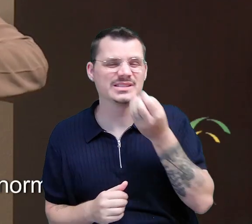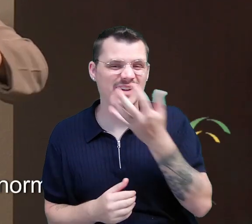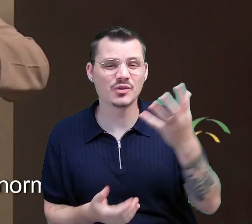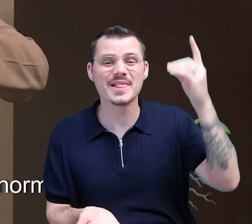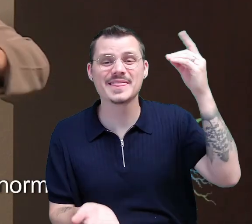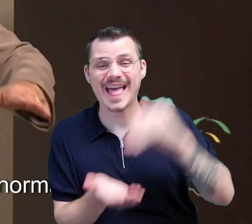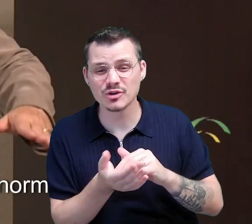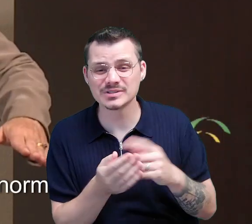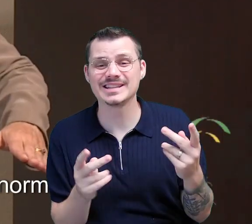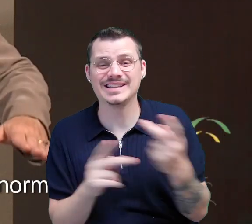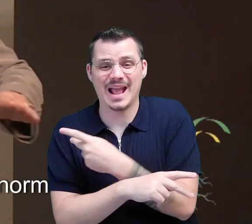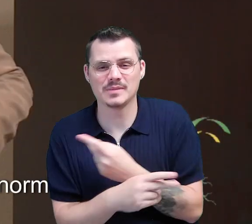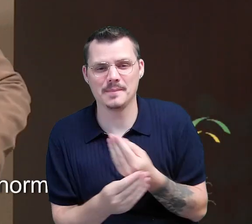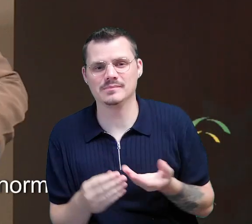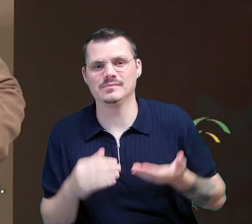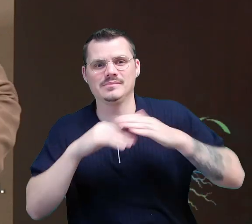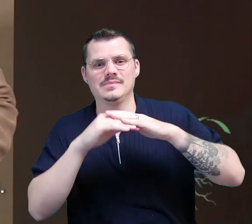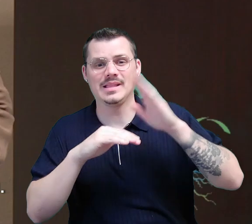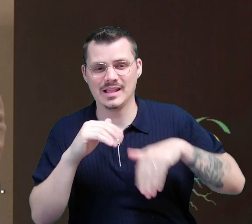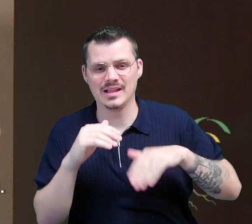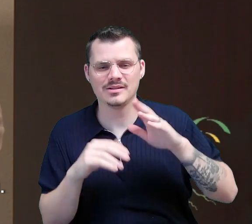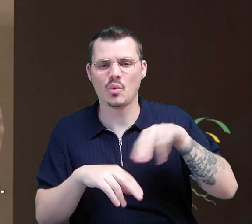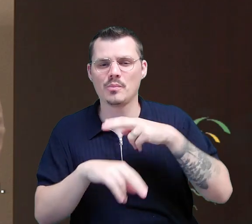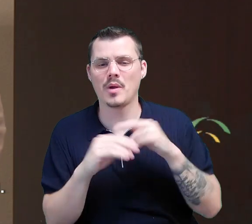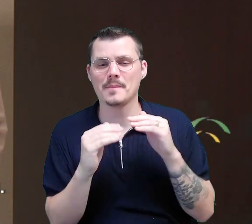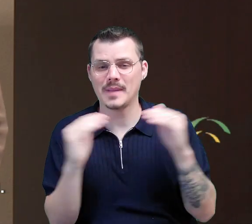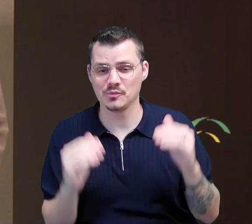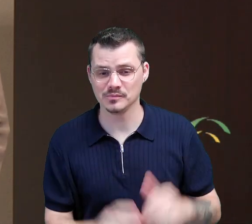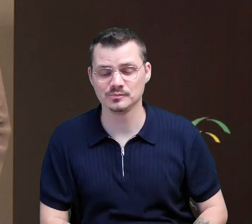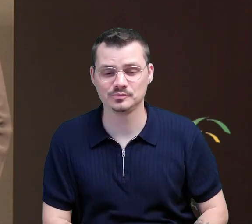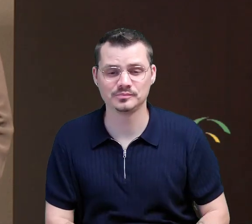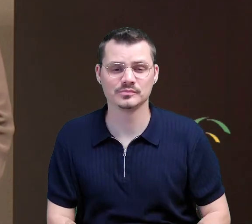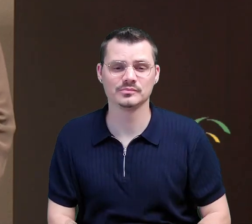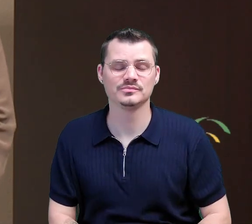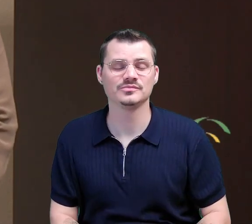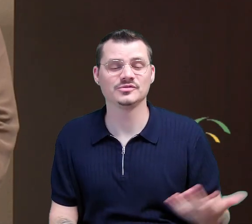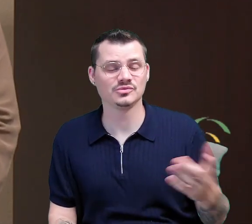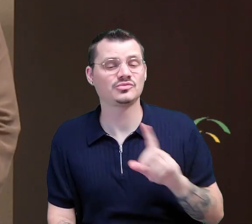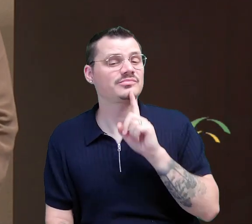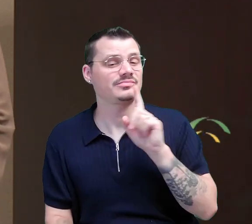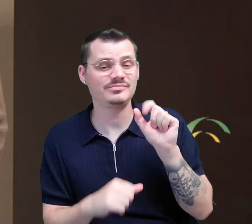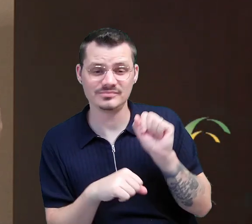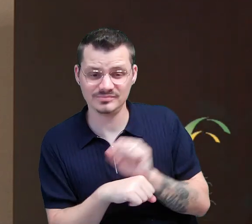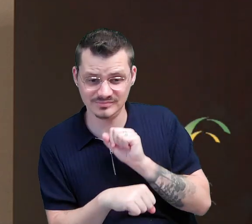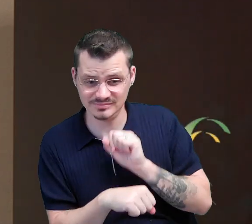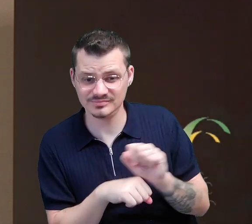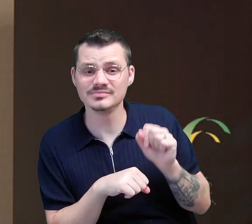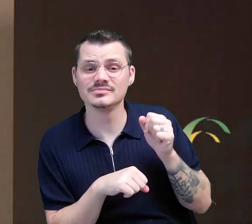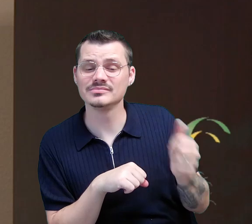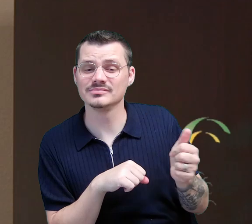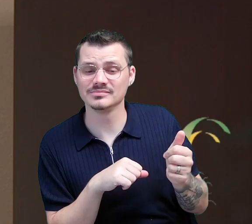several thousand times the normal amount of endorphins in his brain. So, in